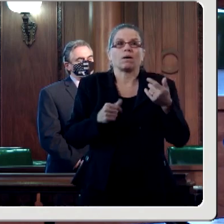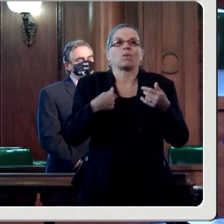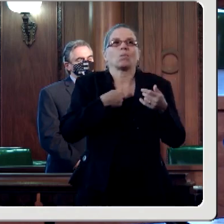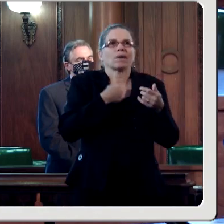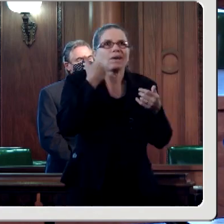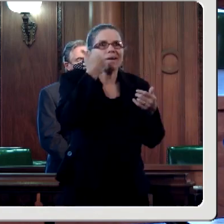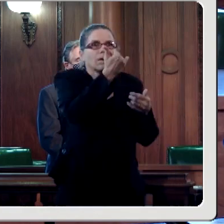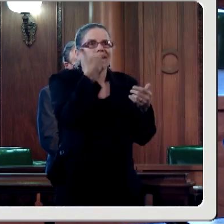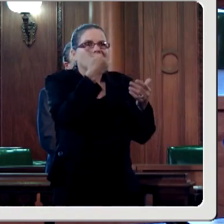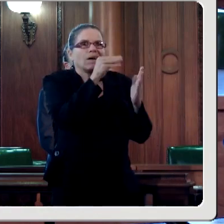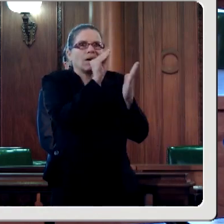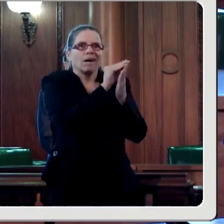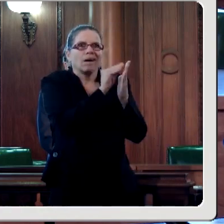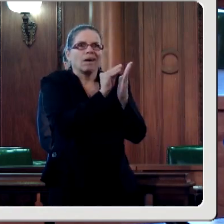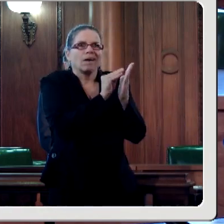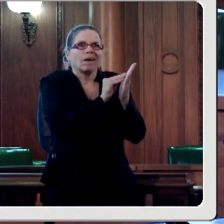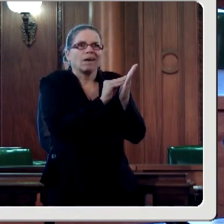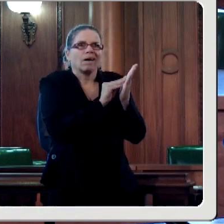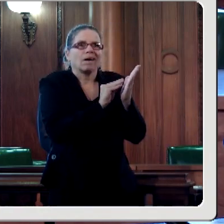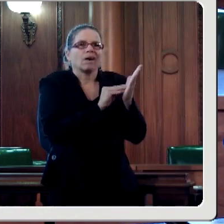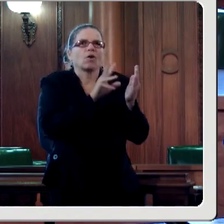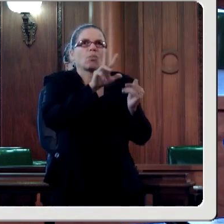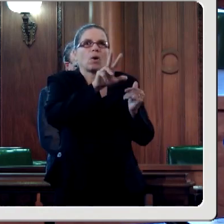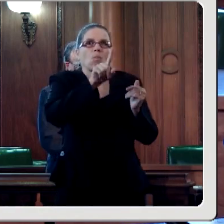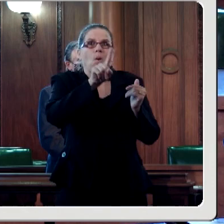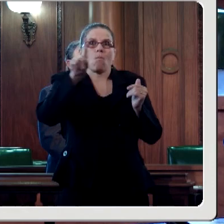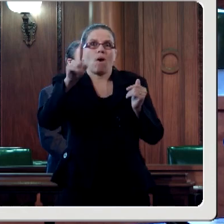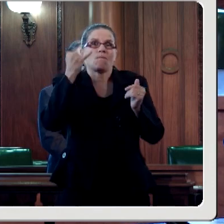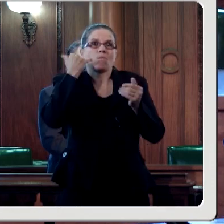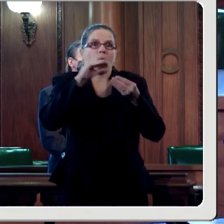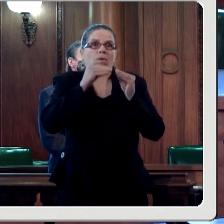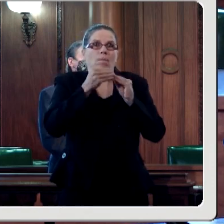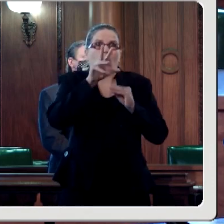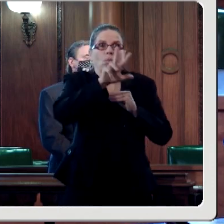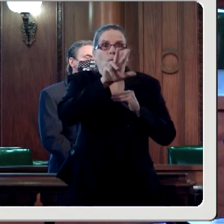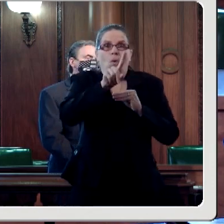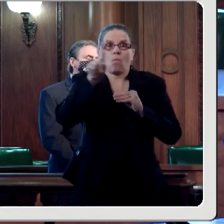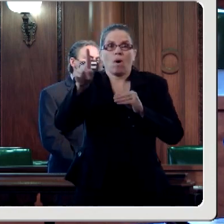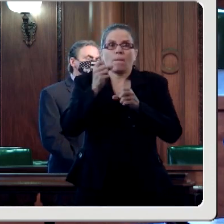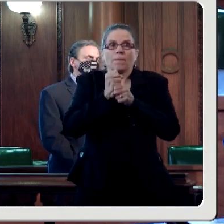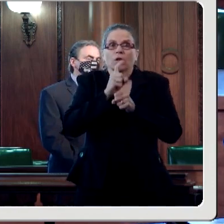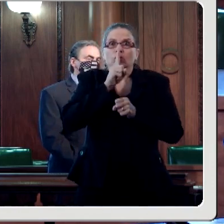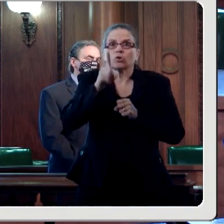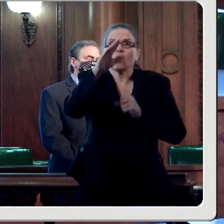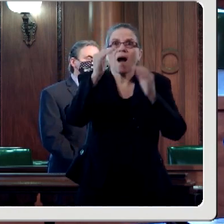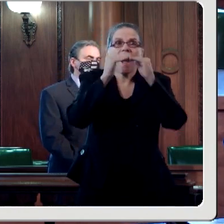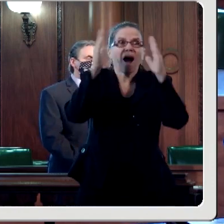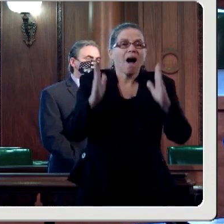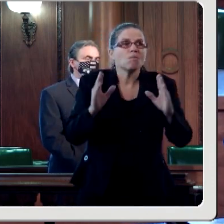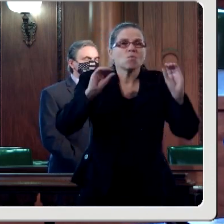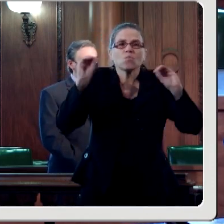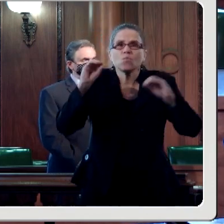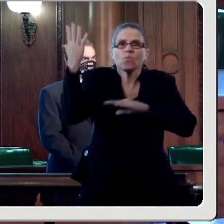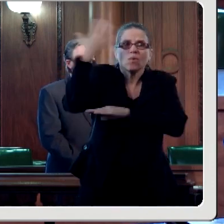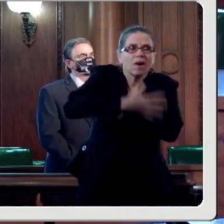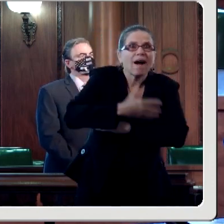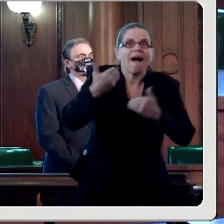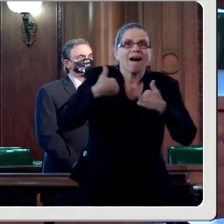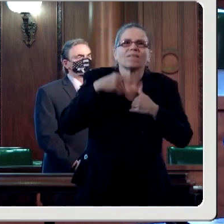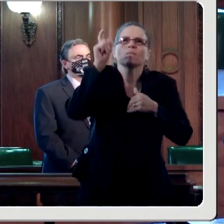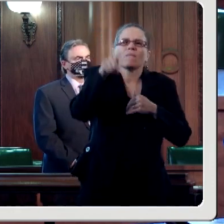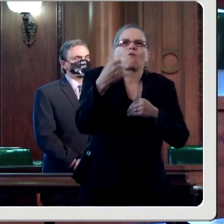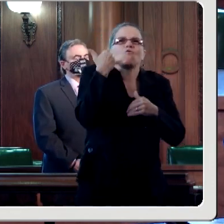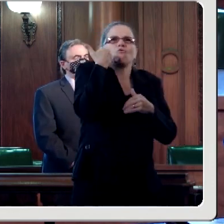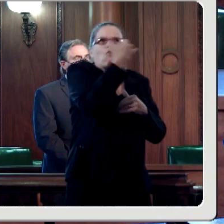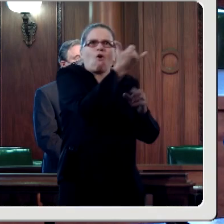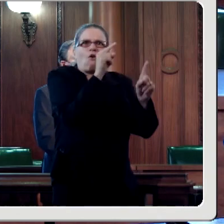storm cleanup by the middle of this week. And then park construction continues across the city. We kicked off the